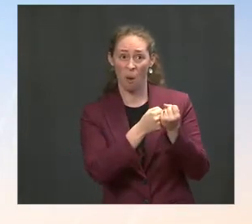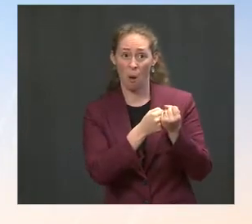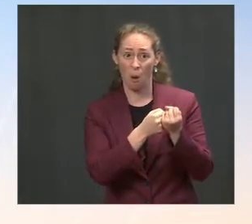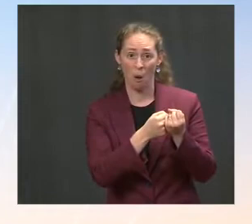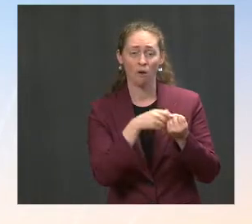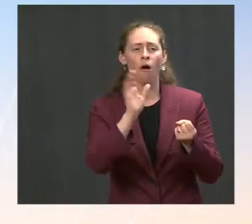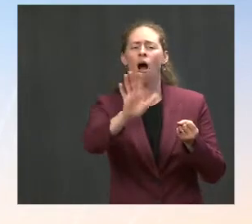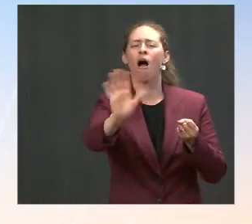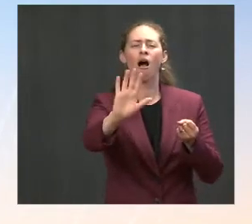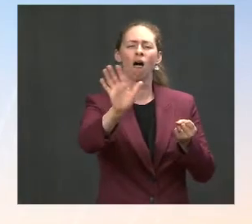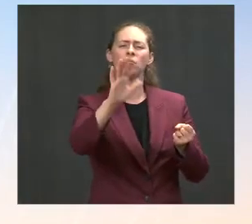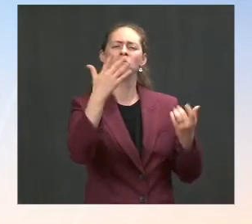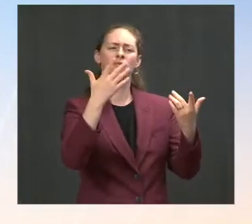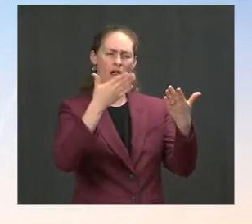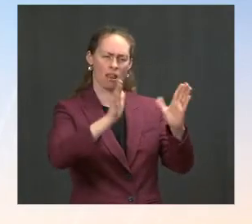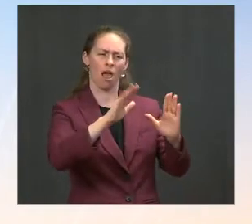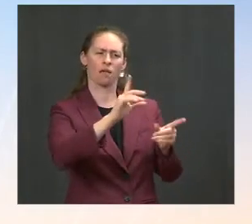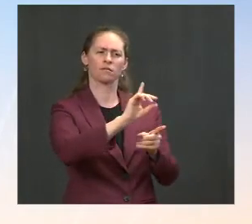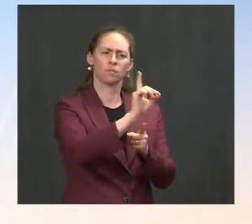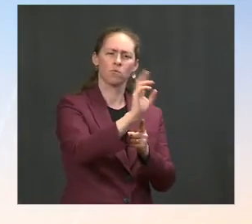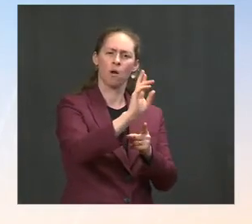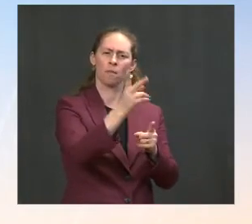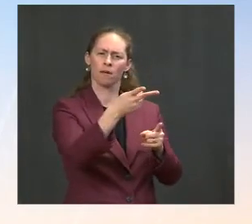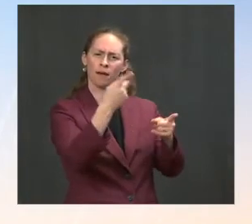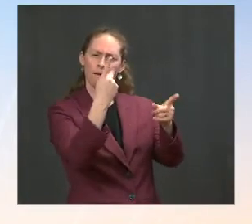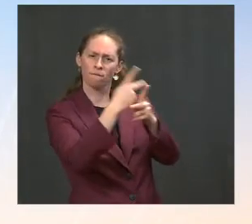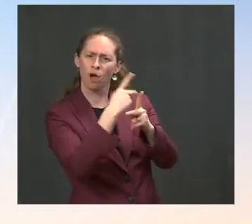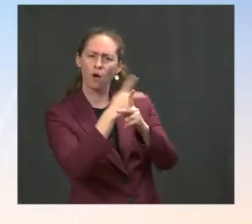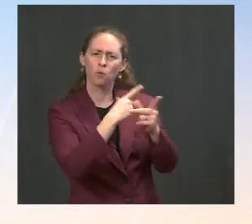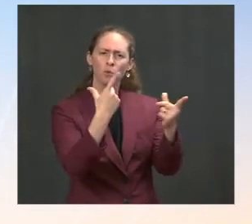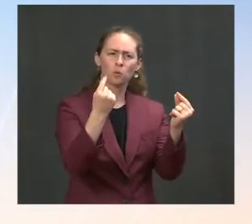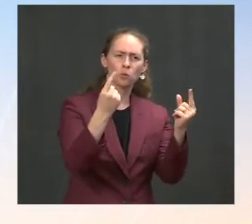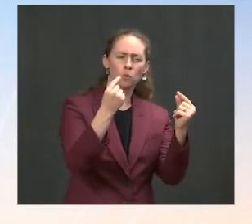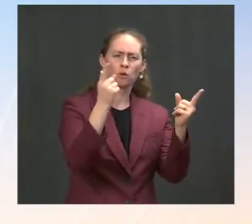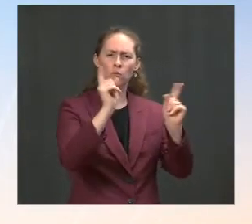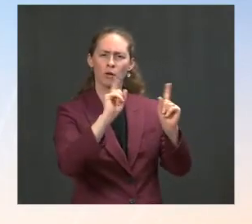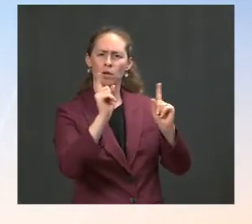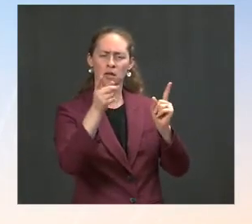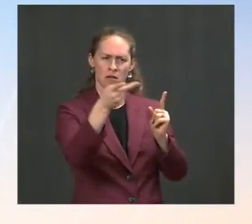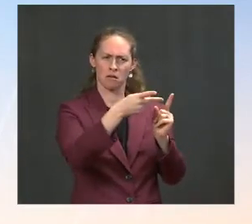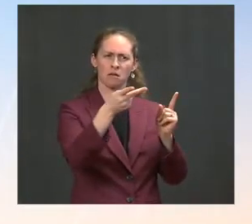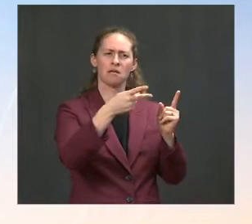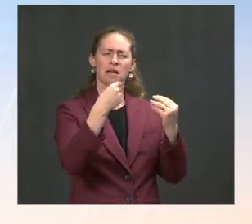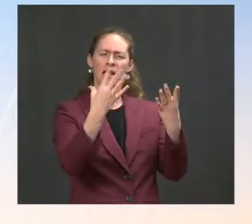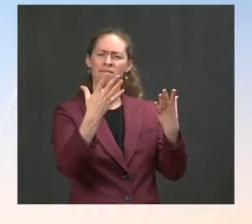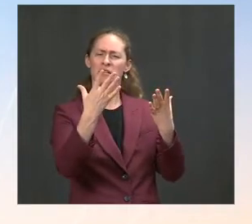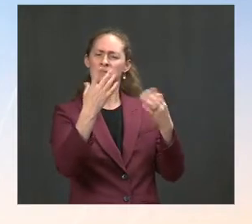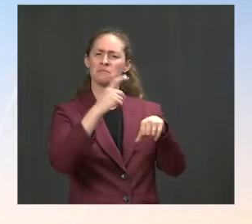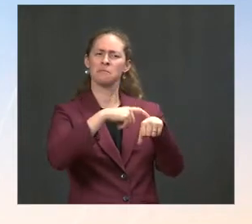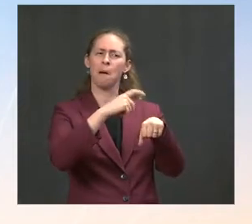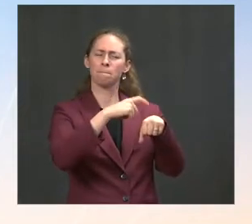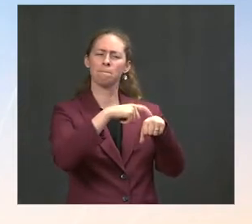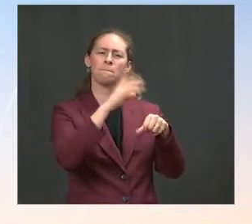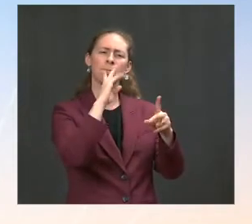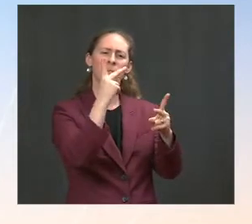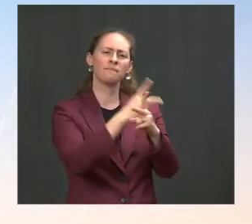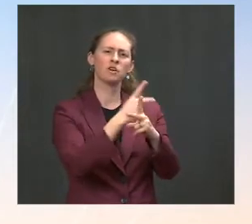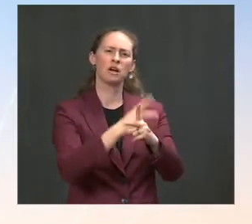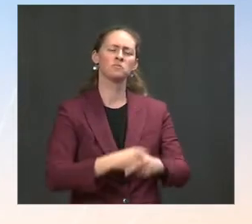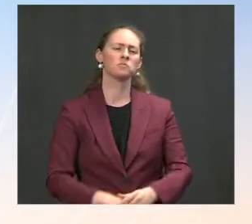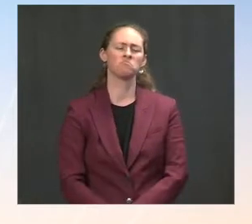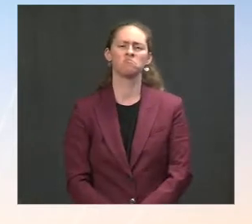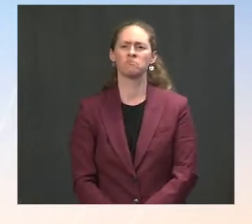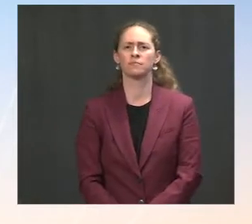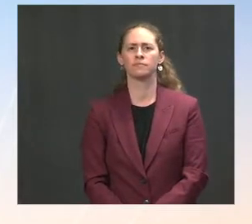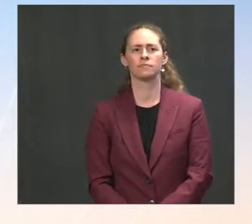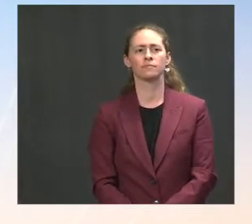and the breakdown of funding issues between Democrats and Republicans over the coming days. And then one other question just on Alabama, and then I have one on Hunter Biden.